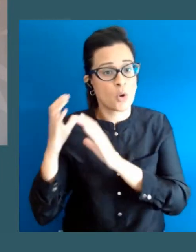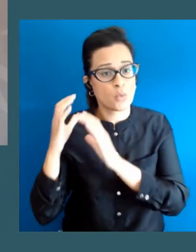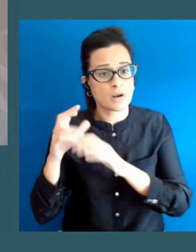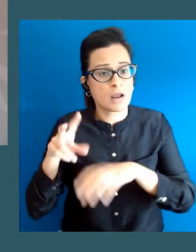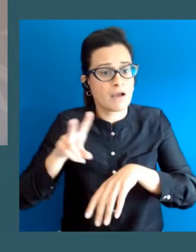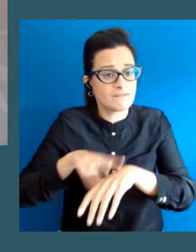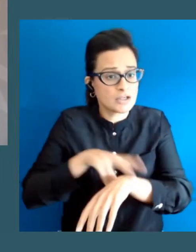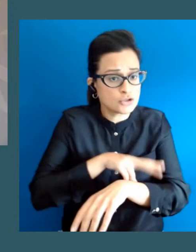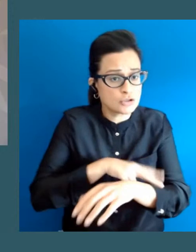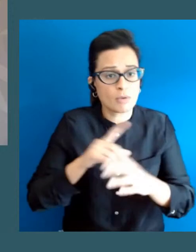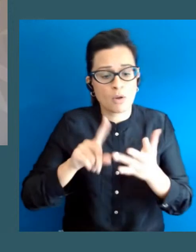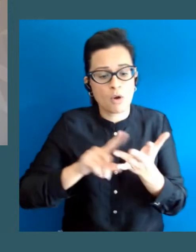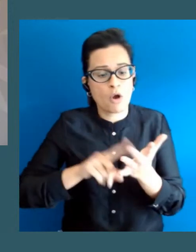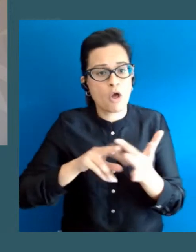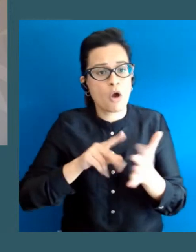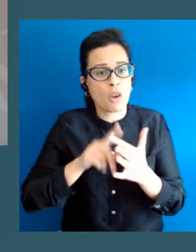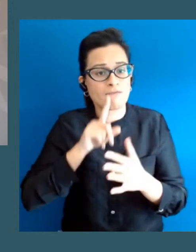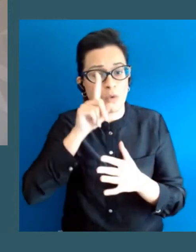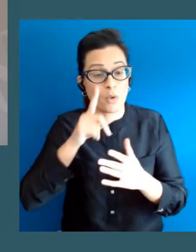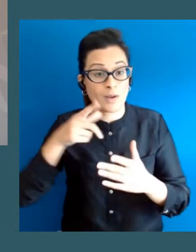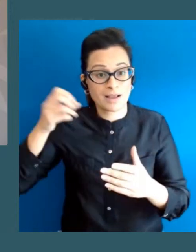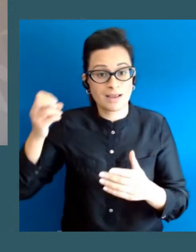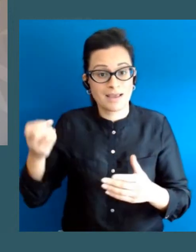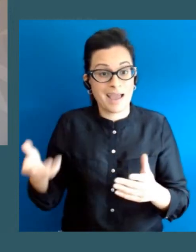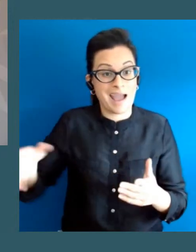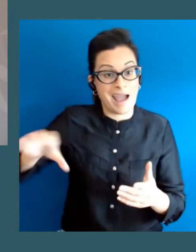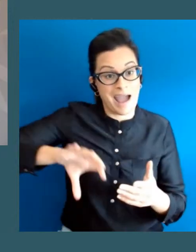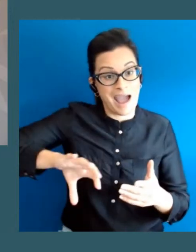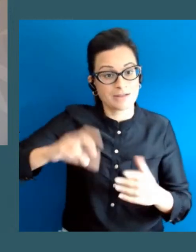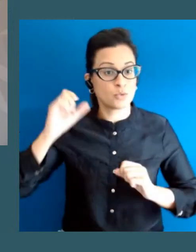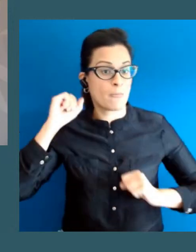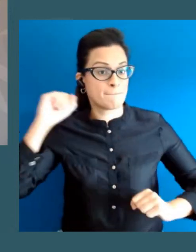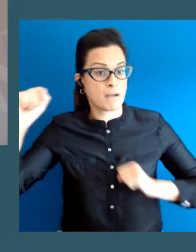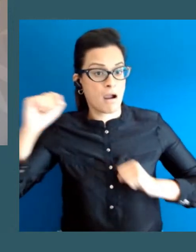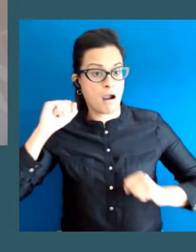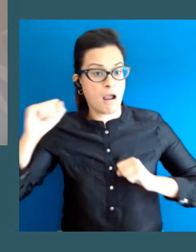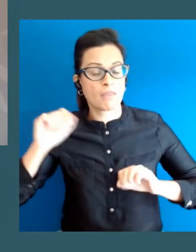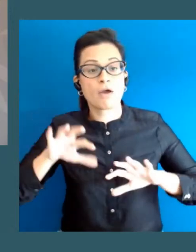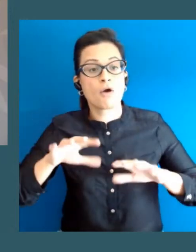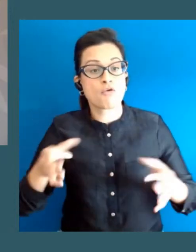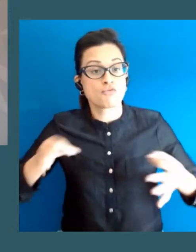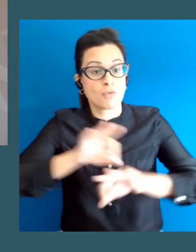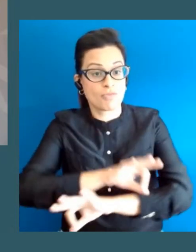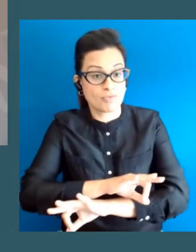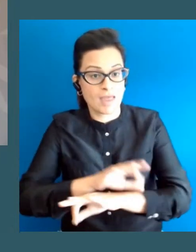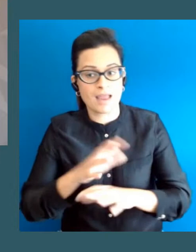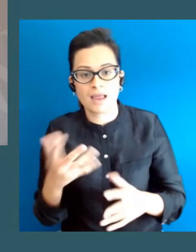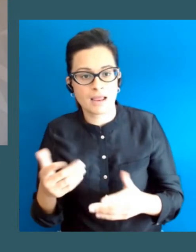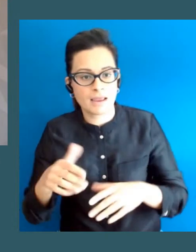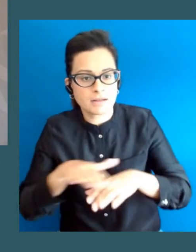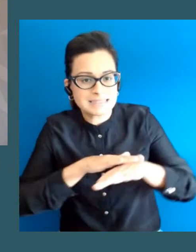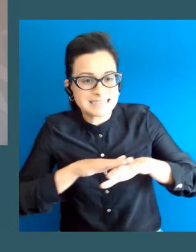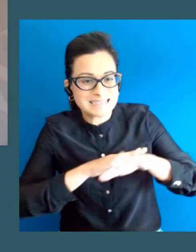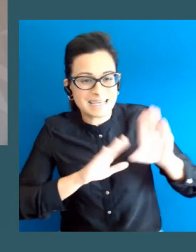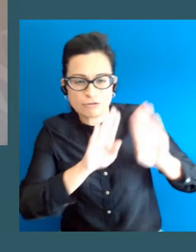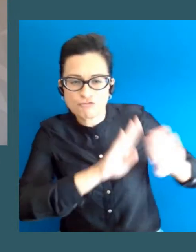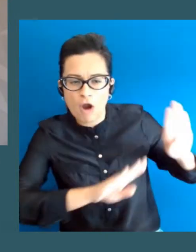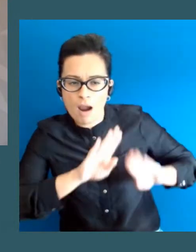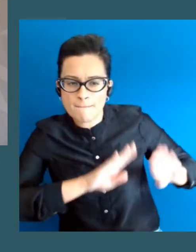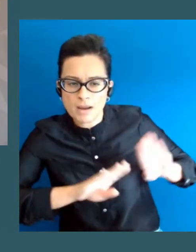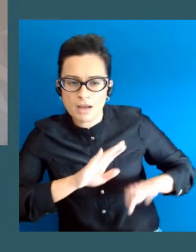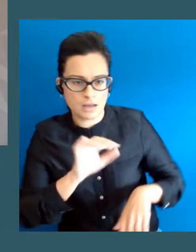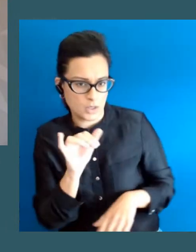oil to the bath acceptable rather than rubbing it on the skin? Oh, that's a very, very good